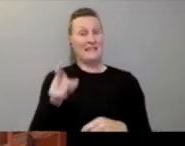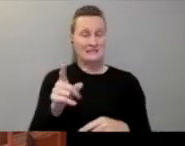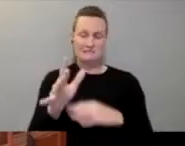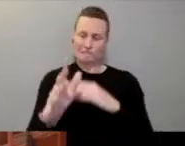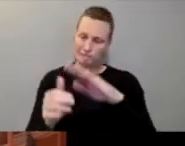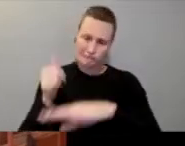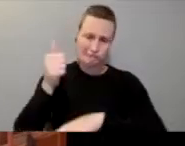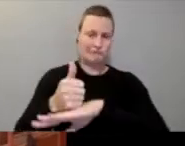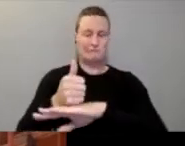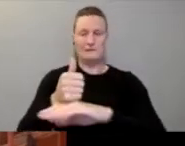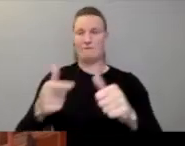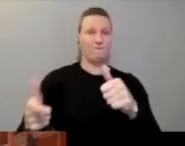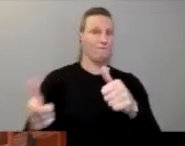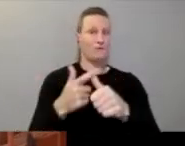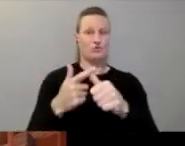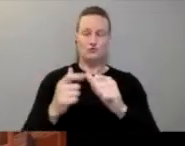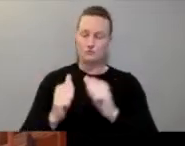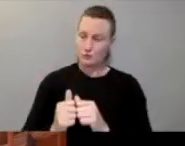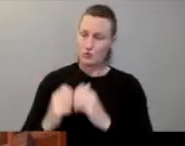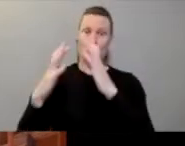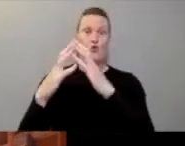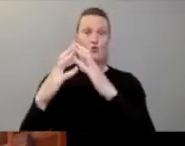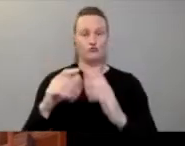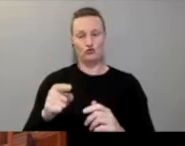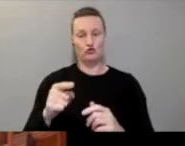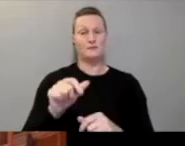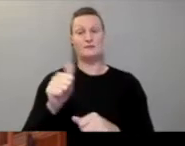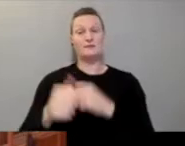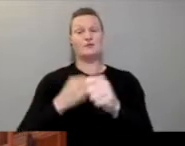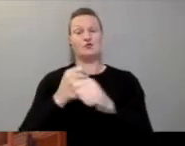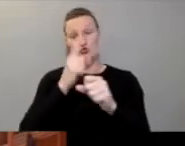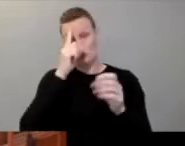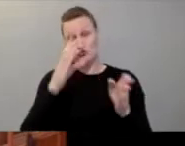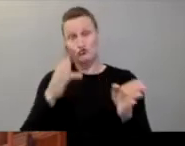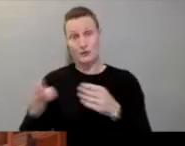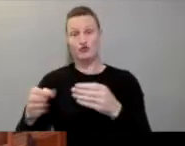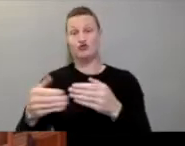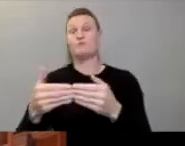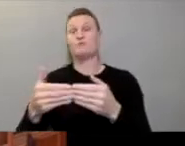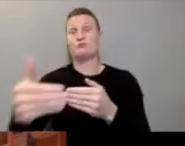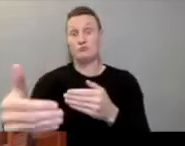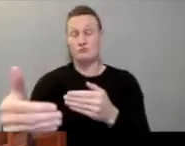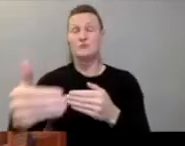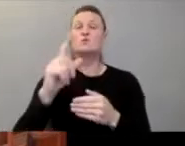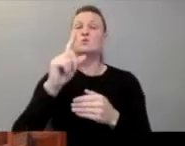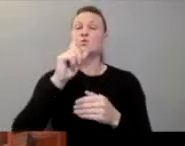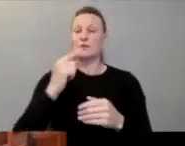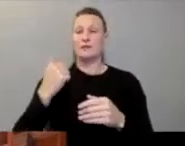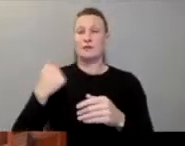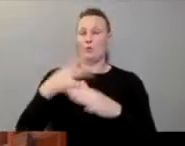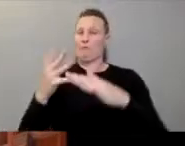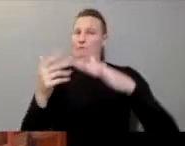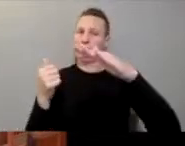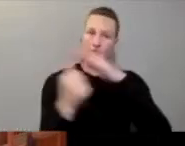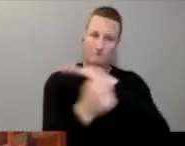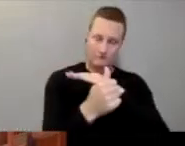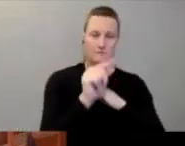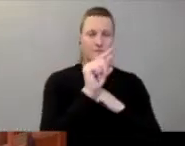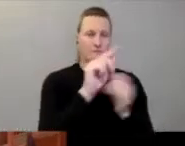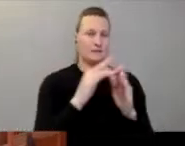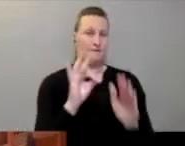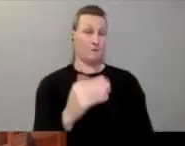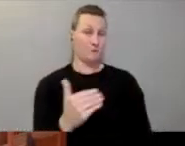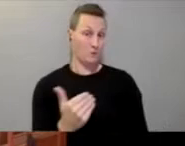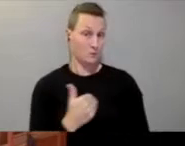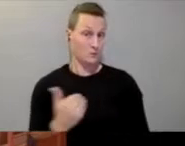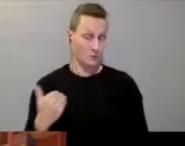kickstart launch of this 10-year strategy. So the two are very, very closely connected. The tagline you will have seen on the last slide